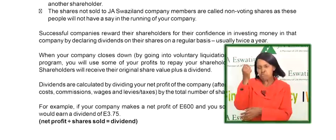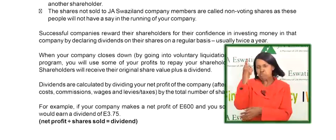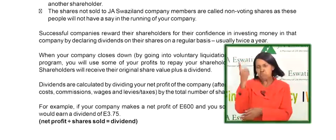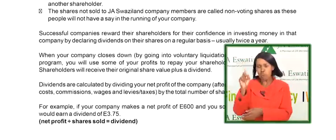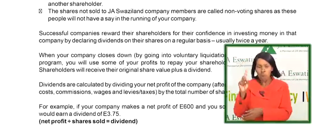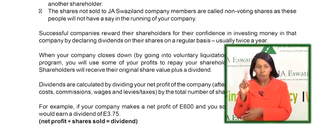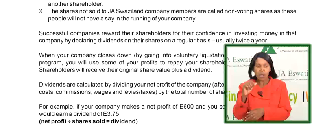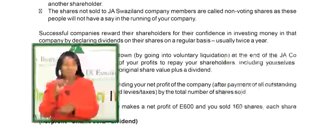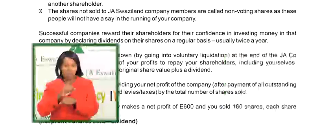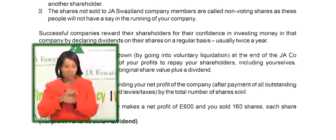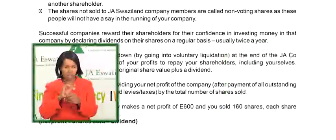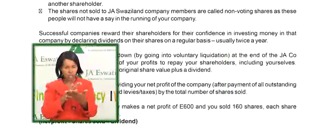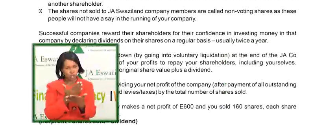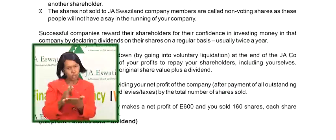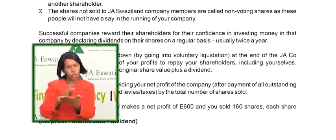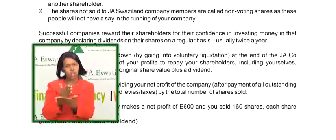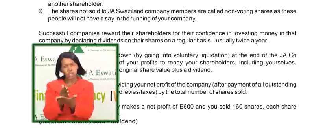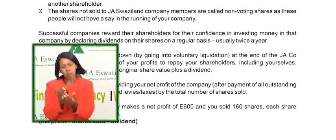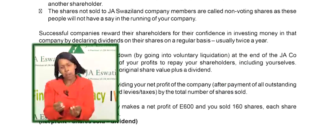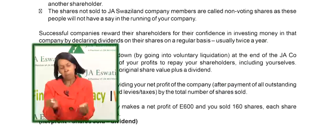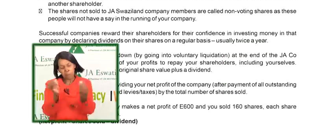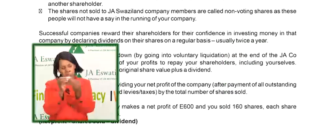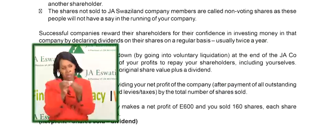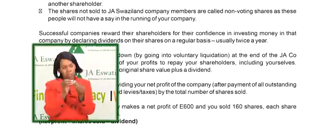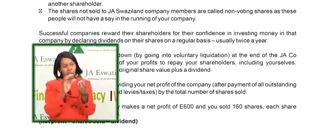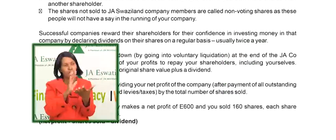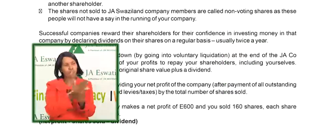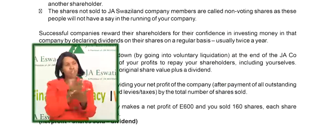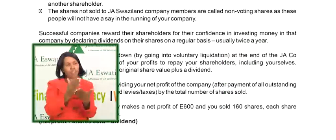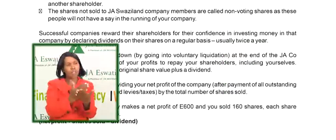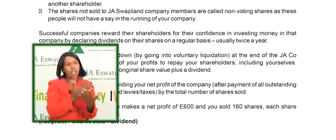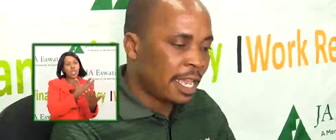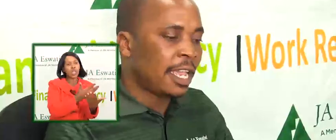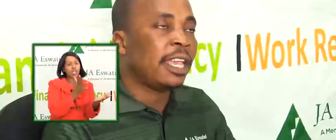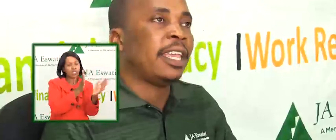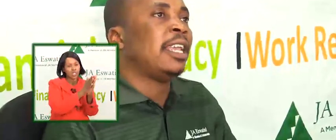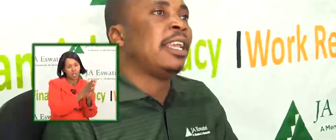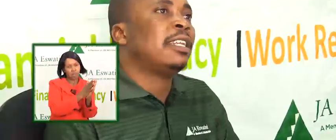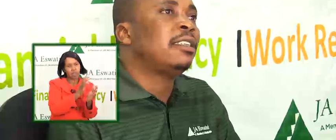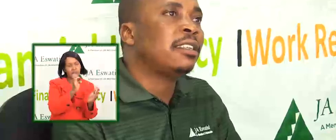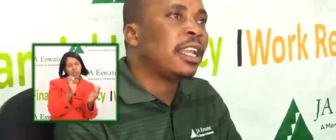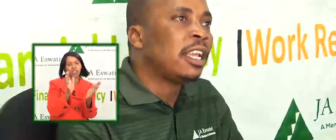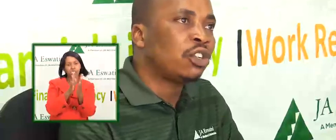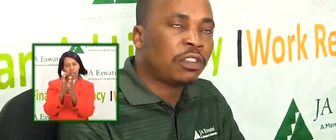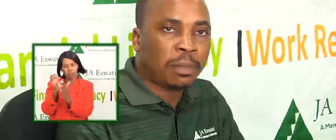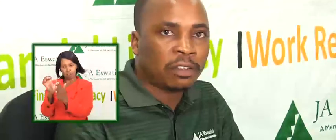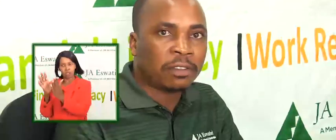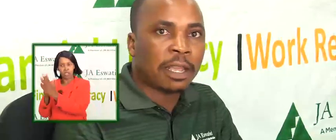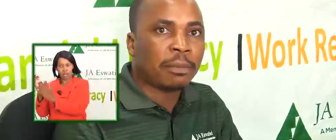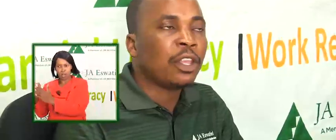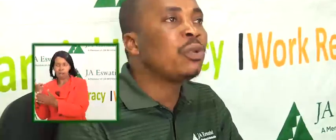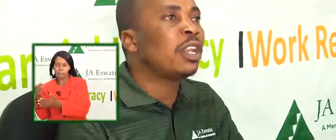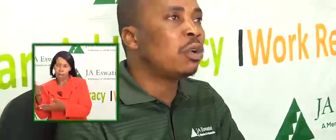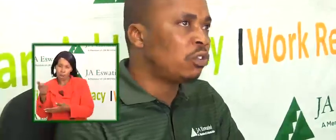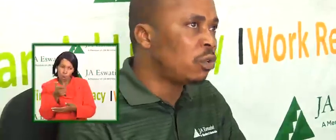value of the share, say making it about 10 emalangeni, which is going to give you much more money at a short space of